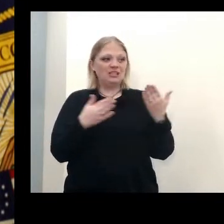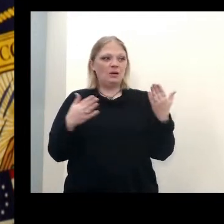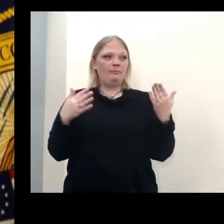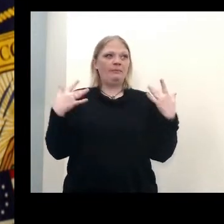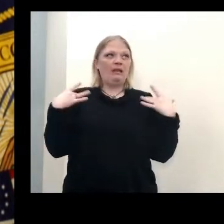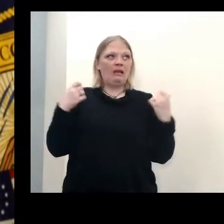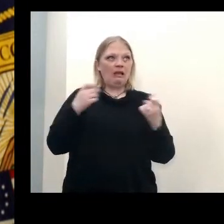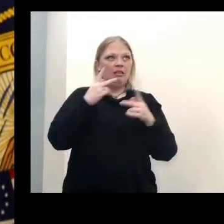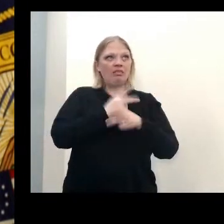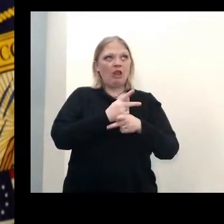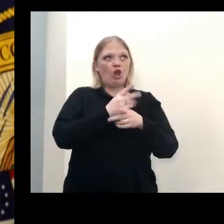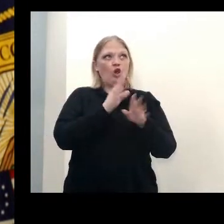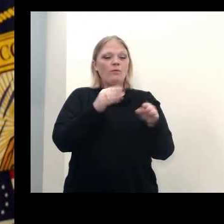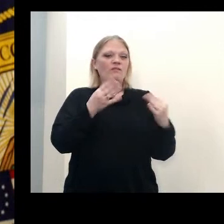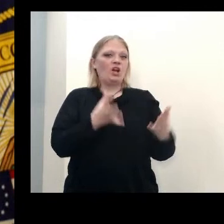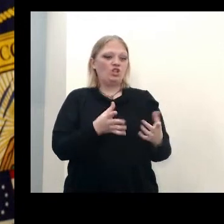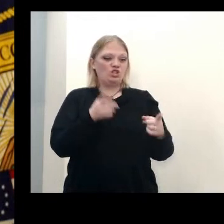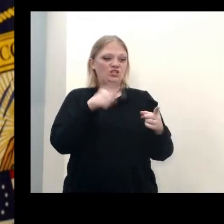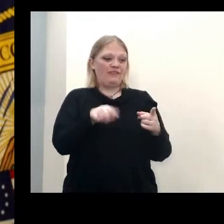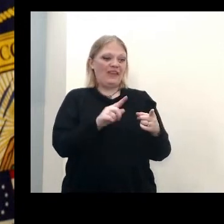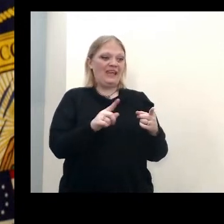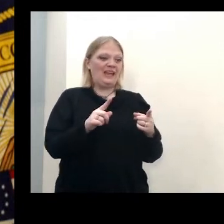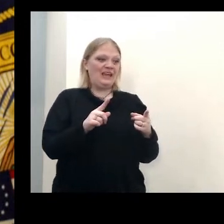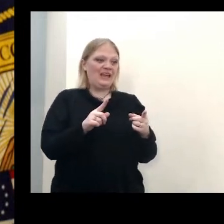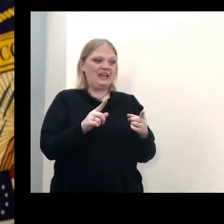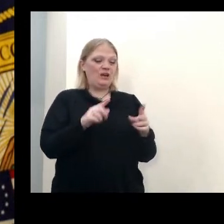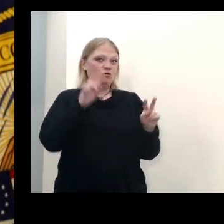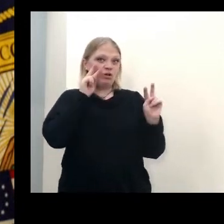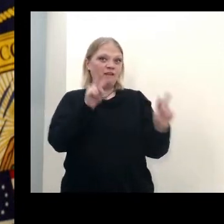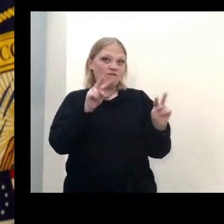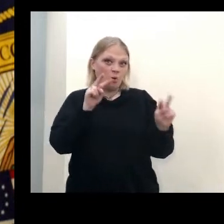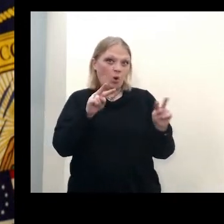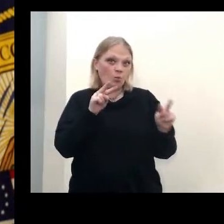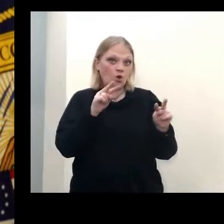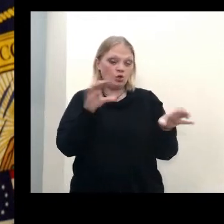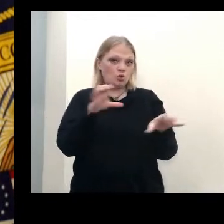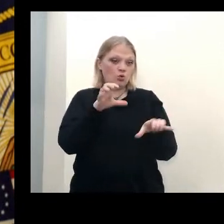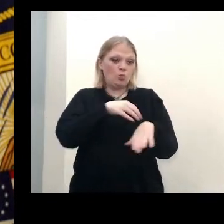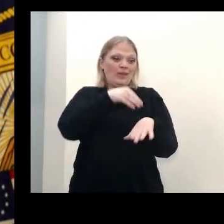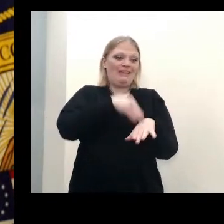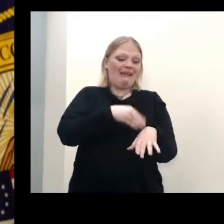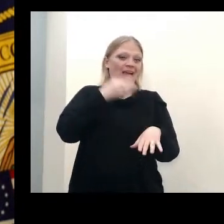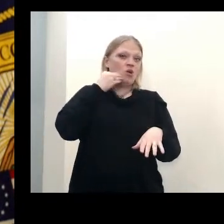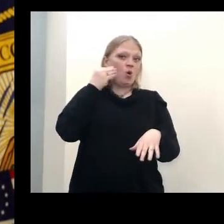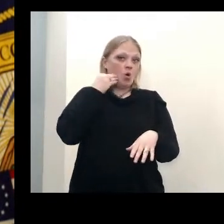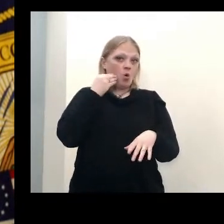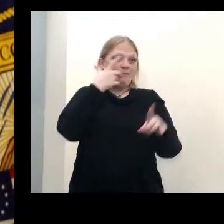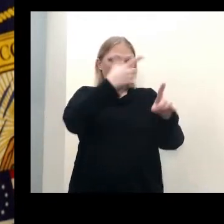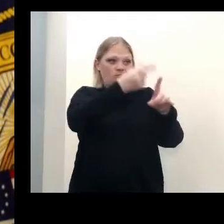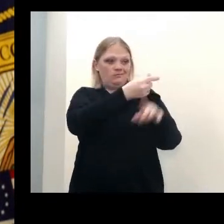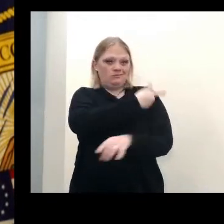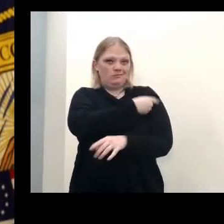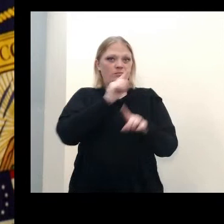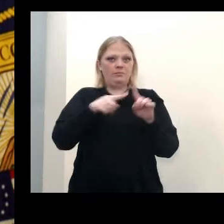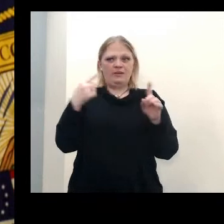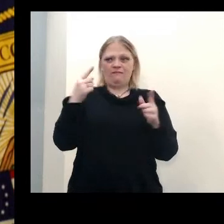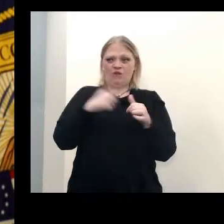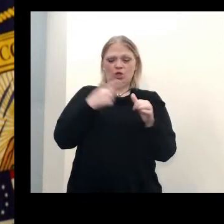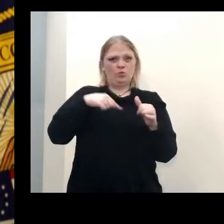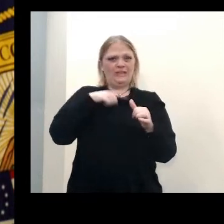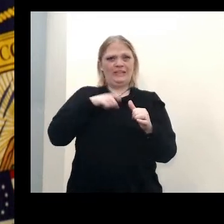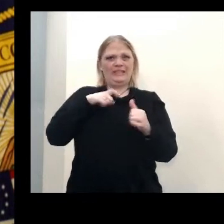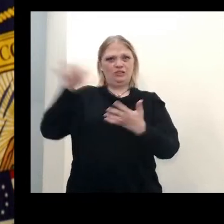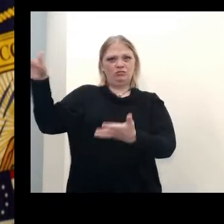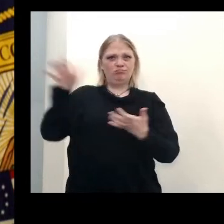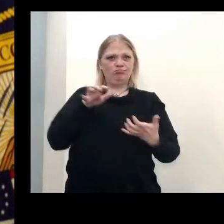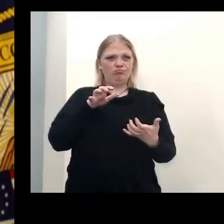about that. I think they are certainly looking forward to doing at-home vaccinations, but first they need to get the vaccines. So we